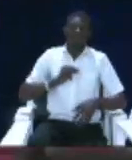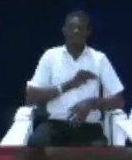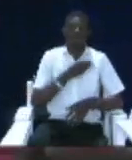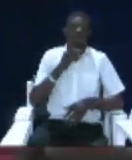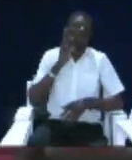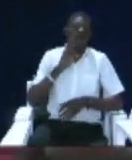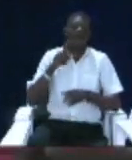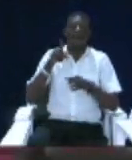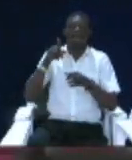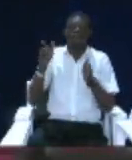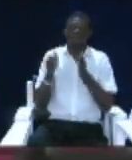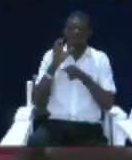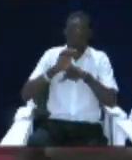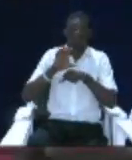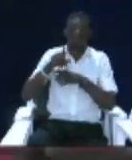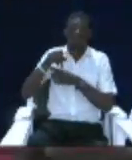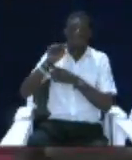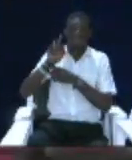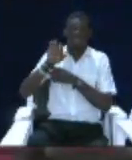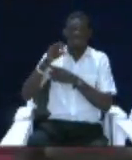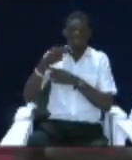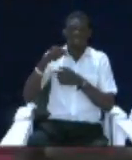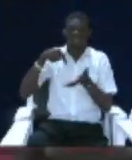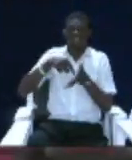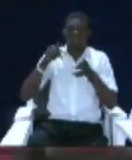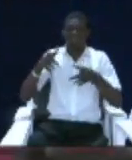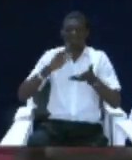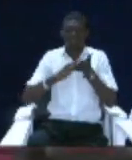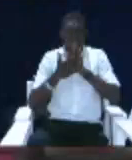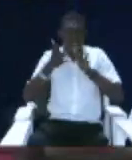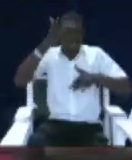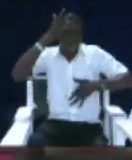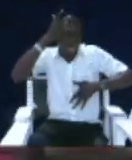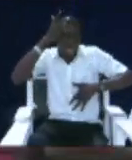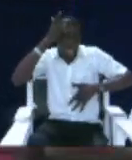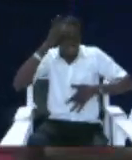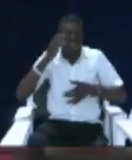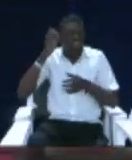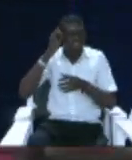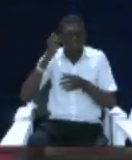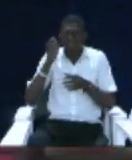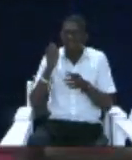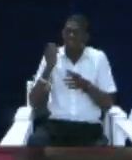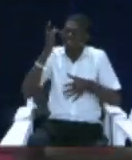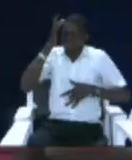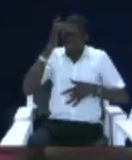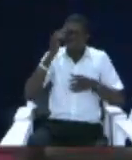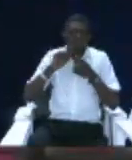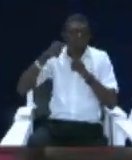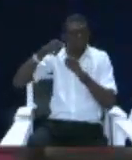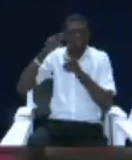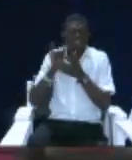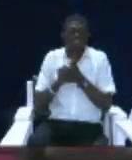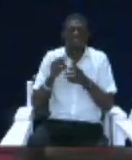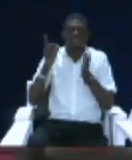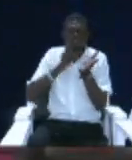parish. This member fell sick. His health deteriorated to the point that the